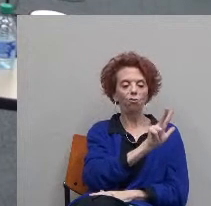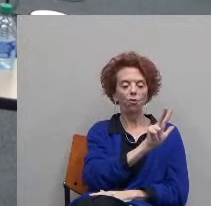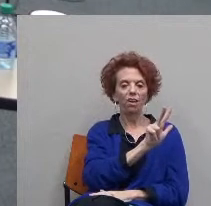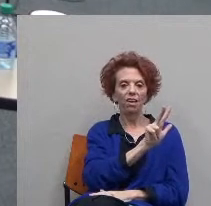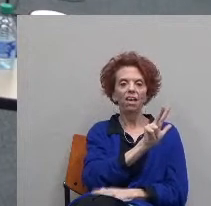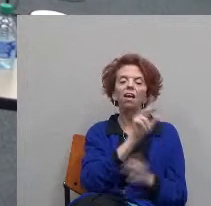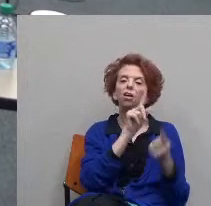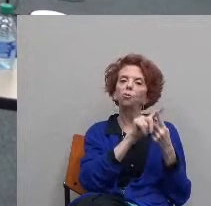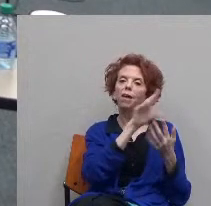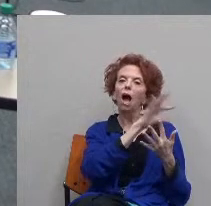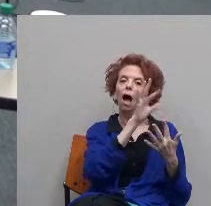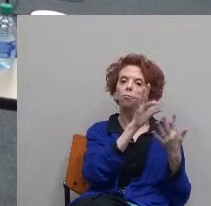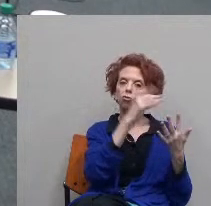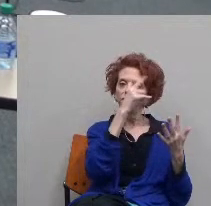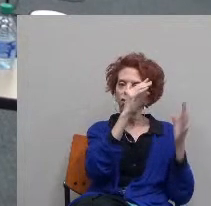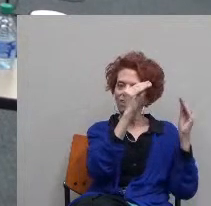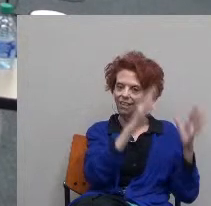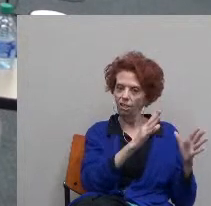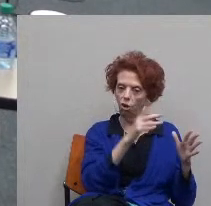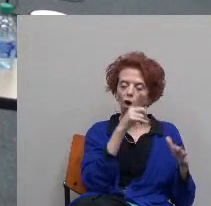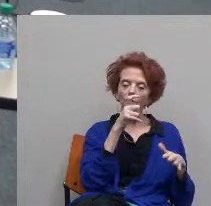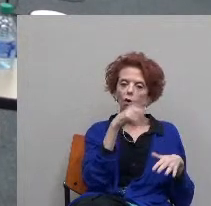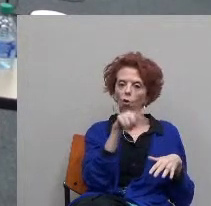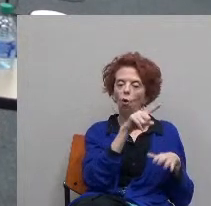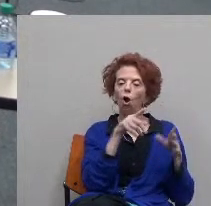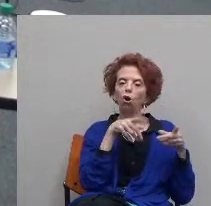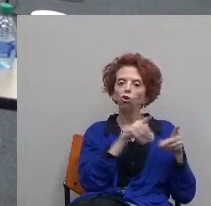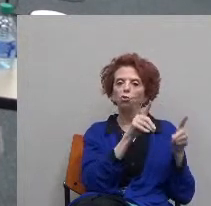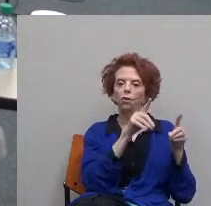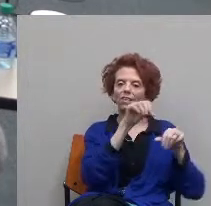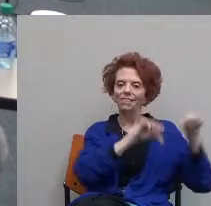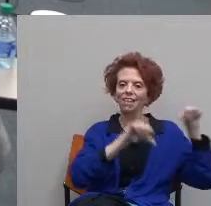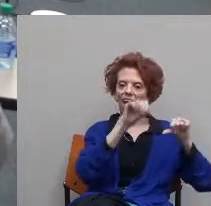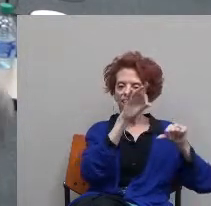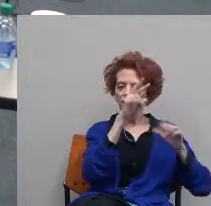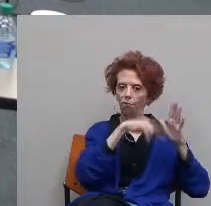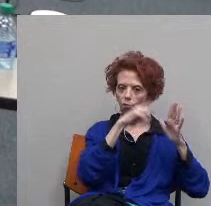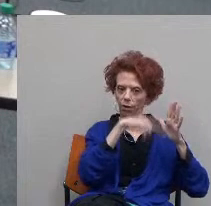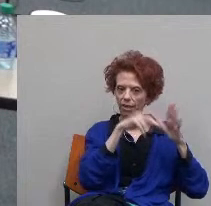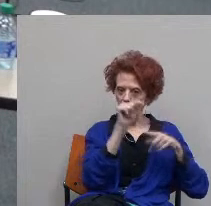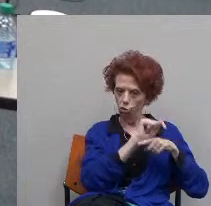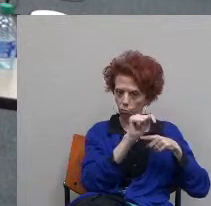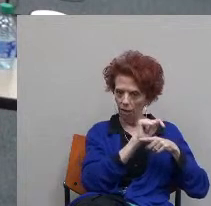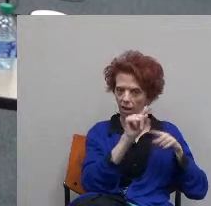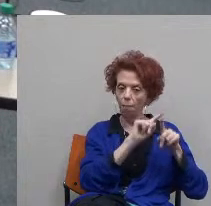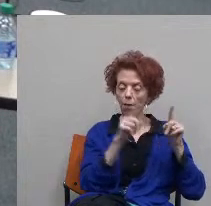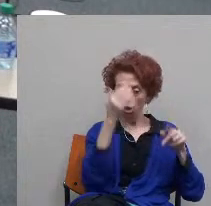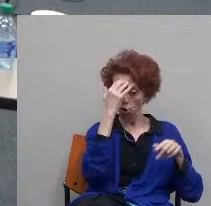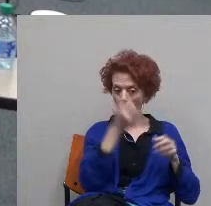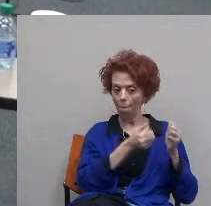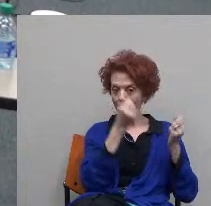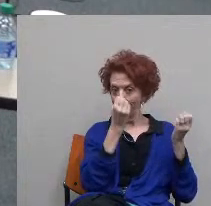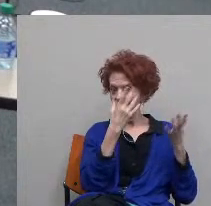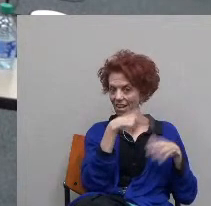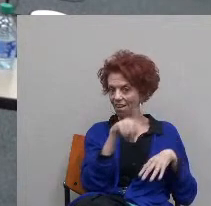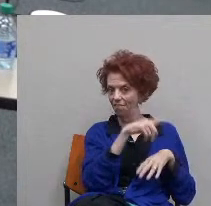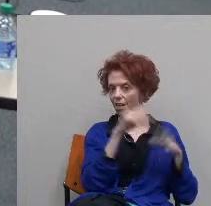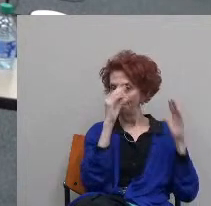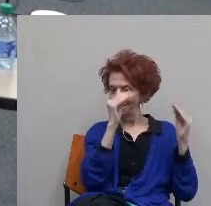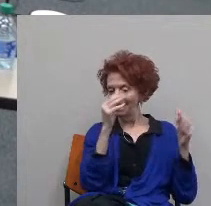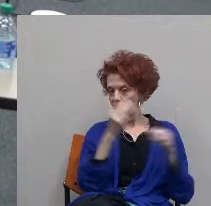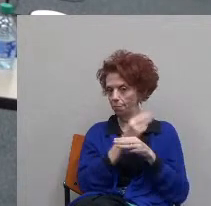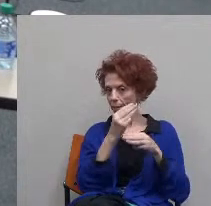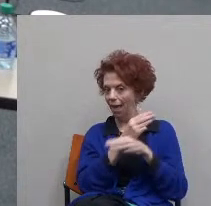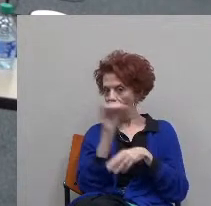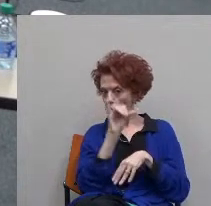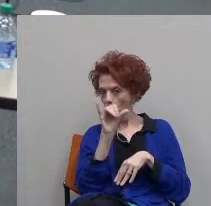be optional for those teachers, knowing that those are our teachers who are undergoing our science of reading training. But knowing that many of those teachers teach mathematics as